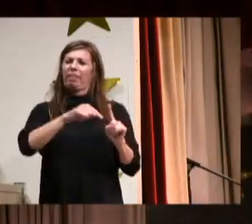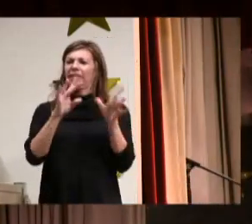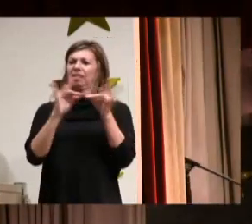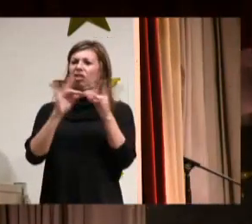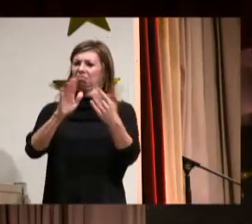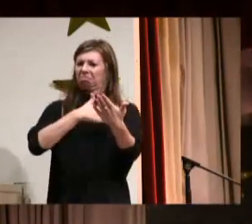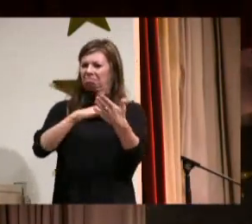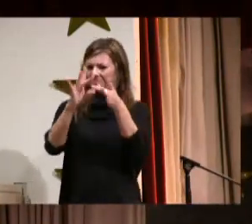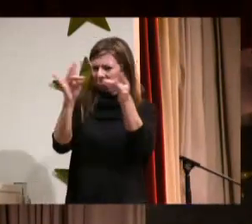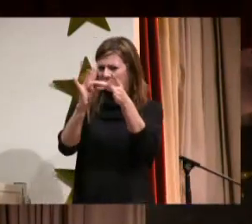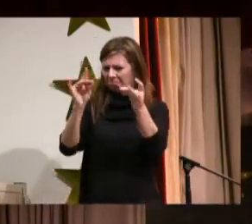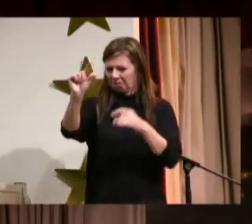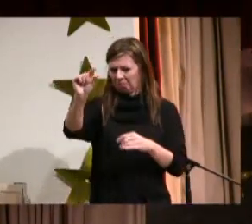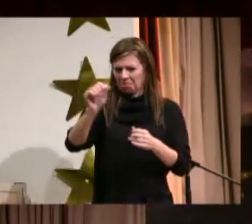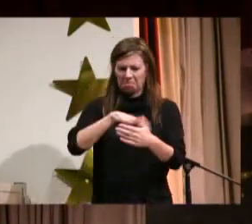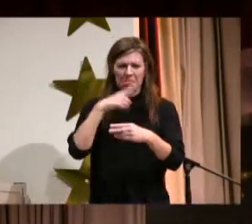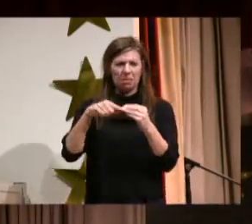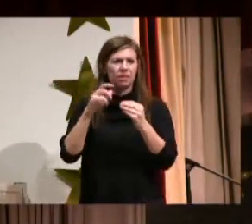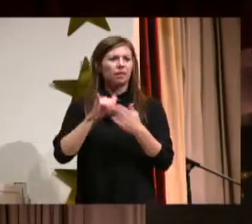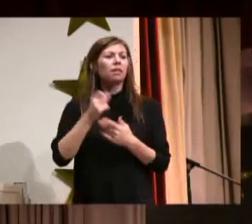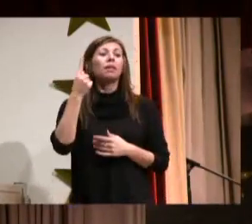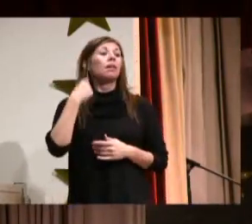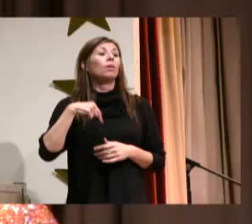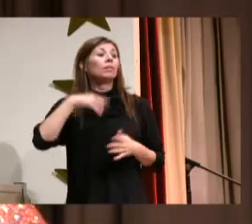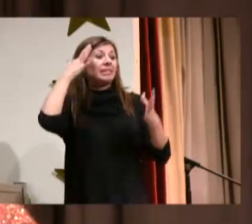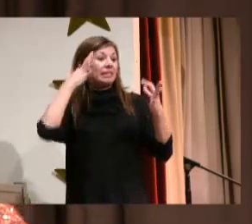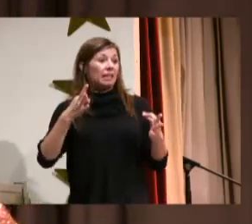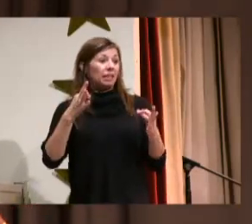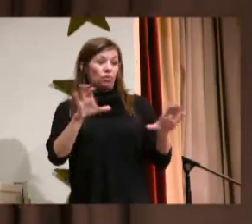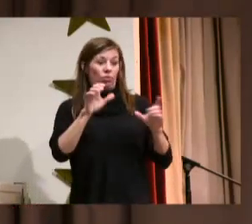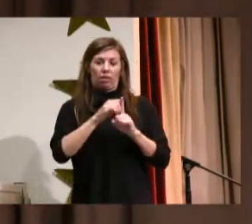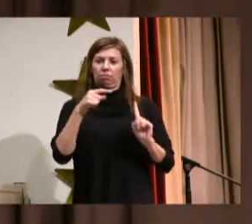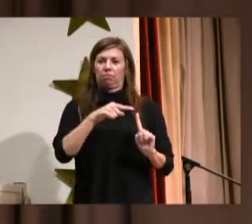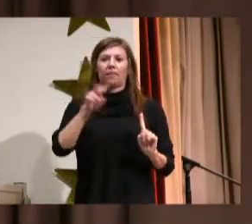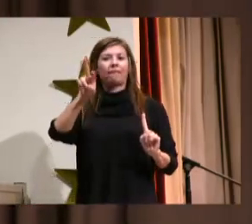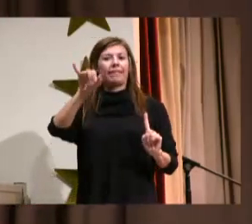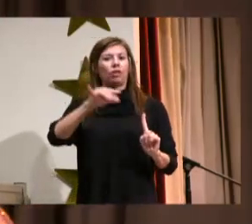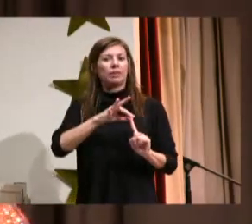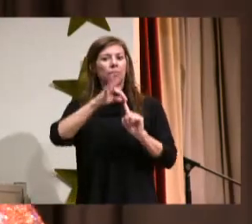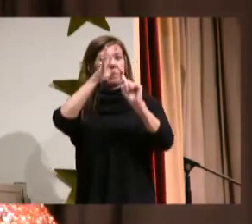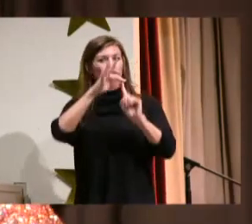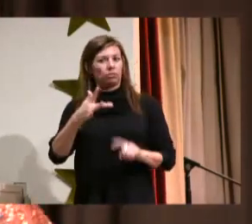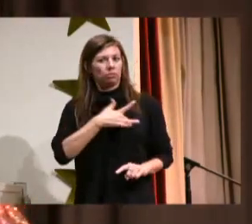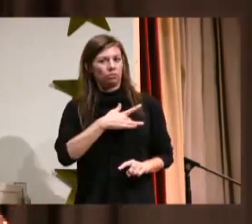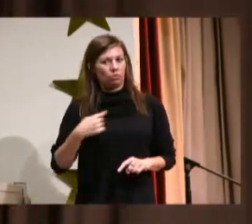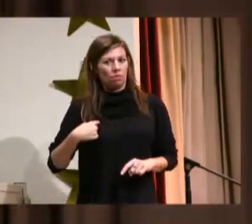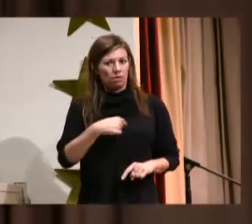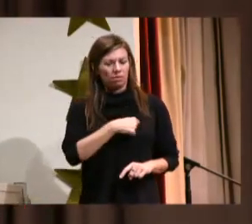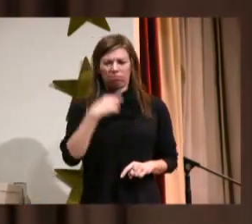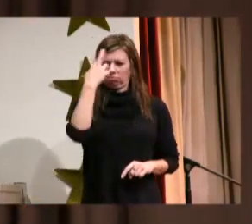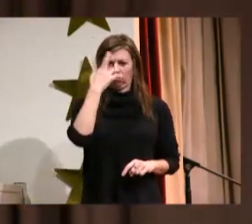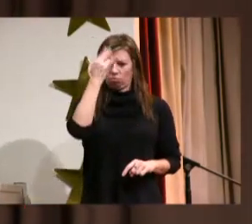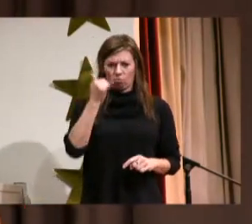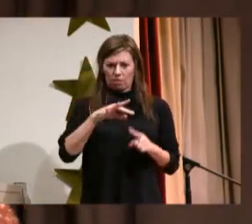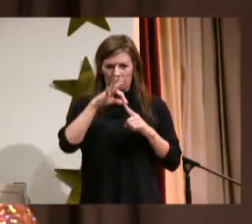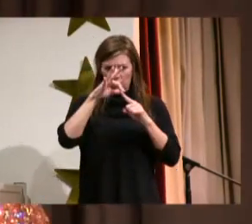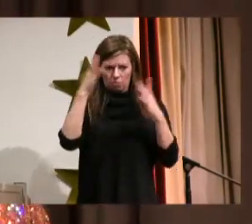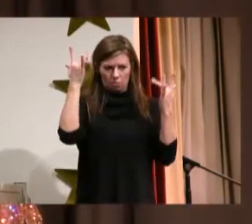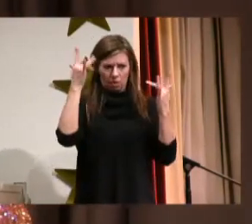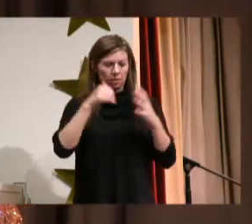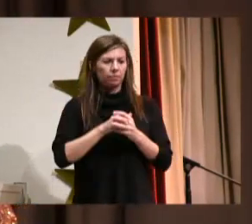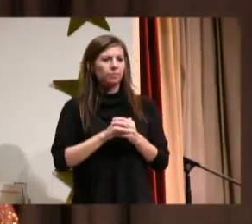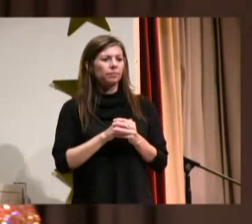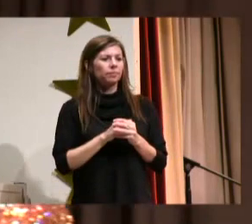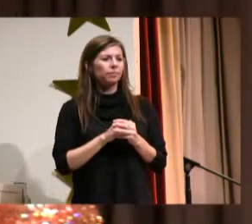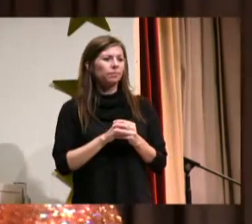song. We chose to do this song because it's very special to us. And the reason it's very special to us is because the